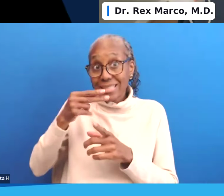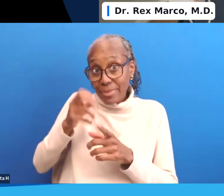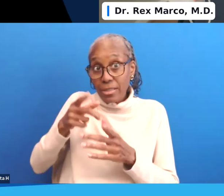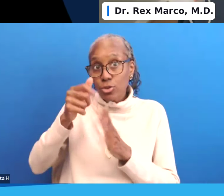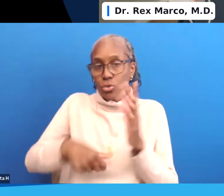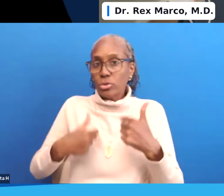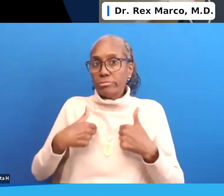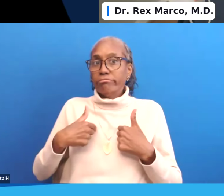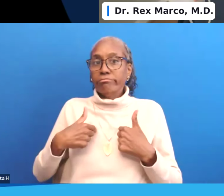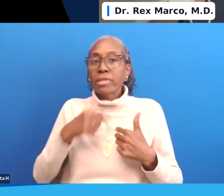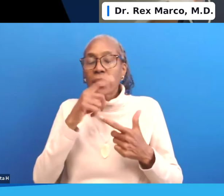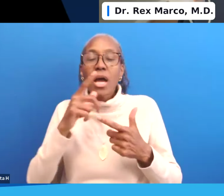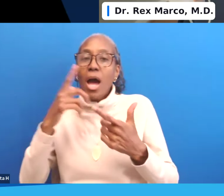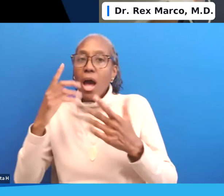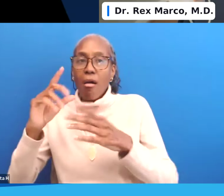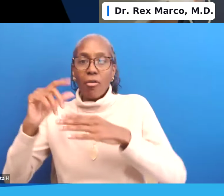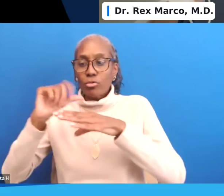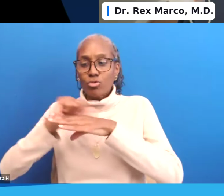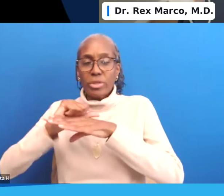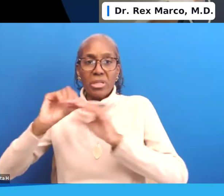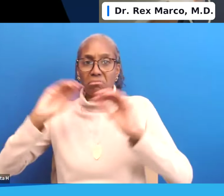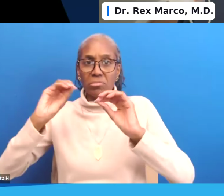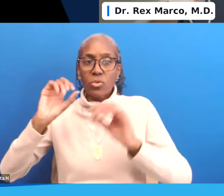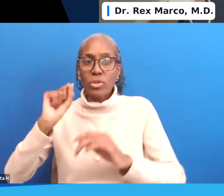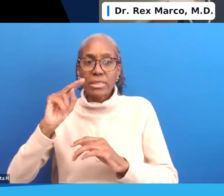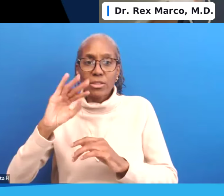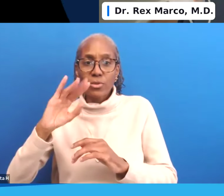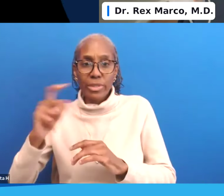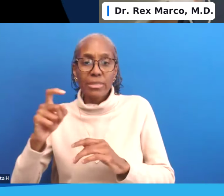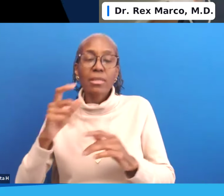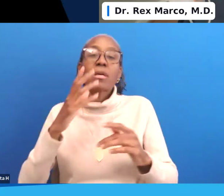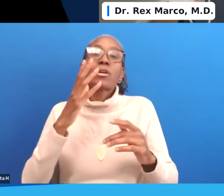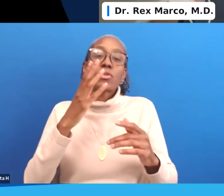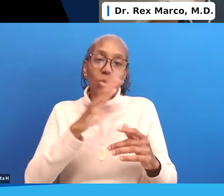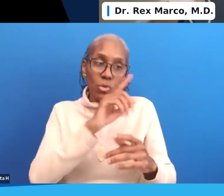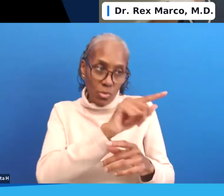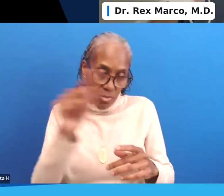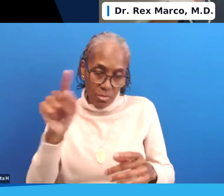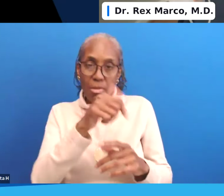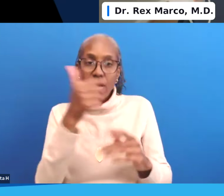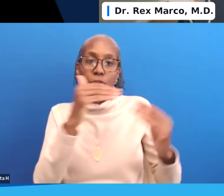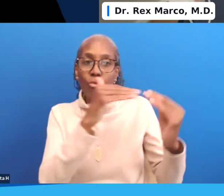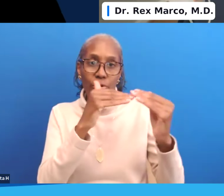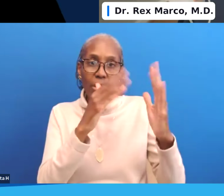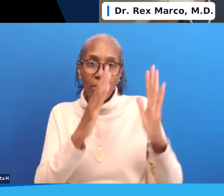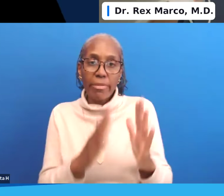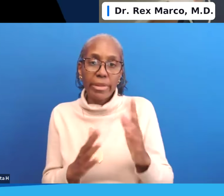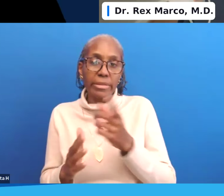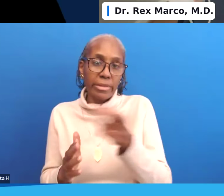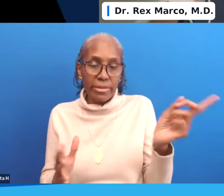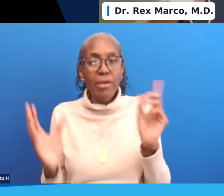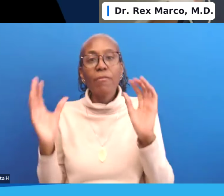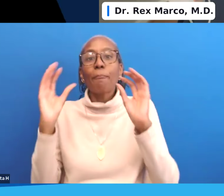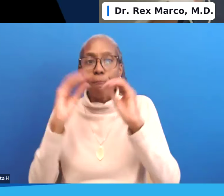to operate on the syrinx. So my neurosurgery colleagues uh, have